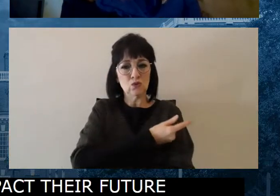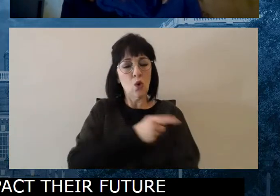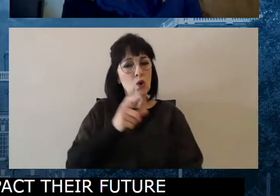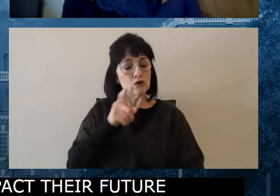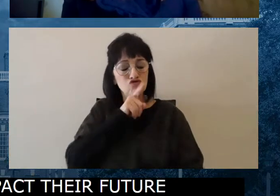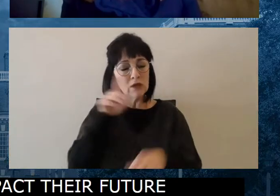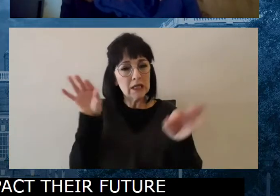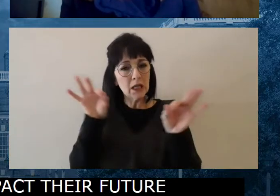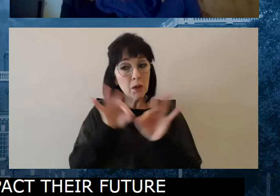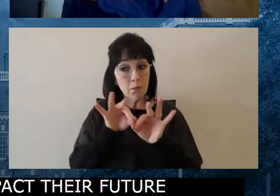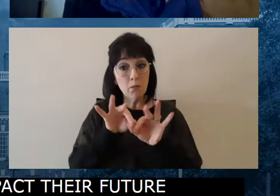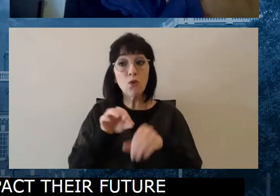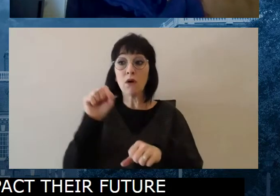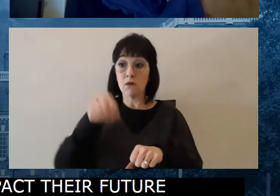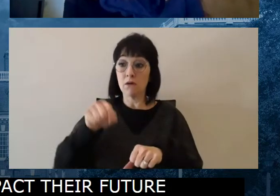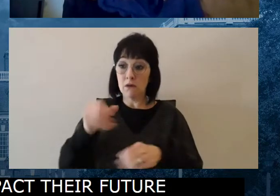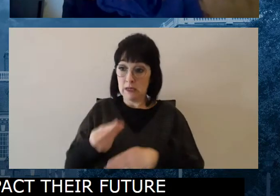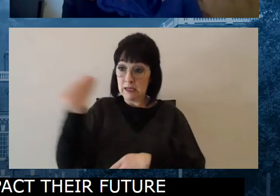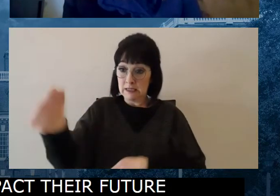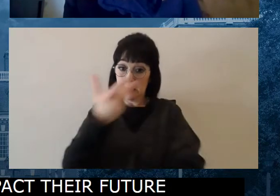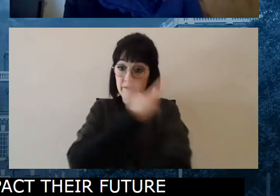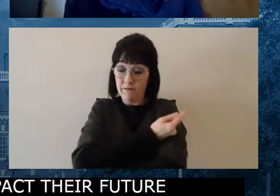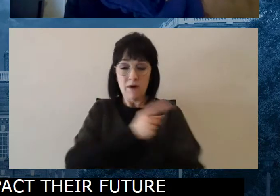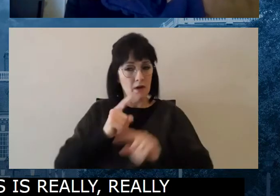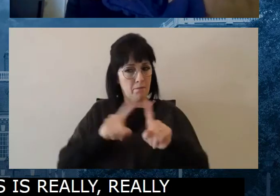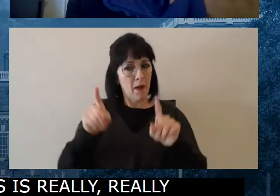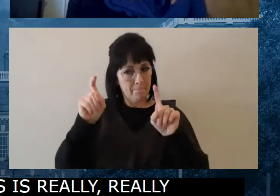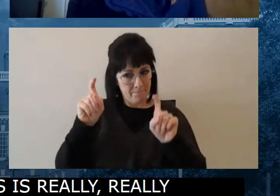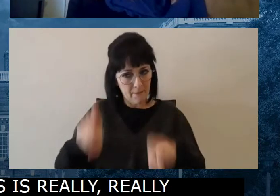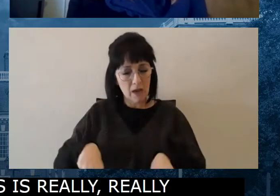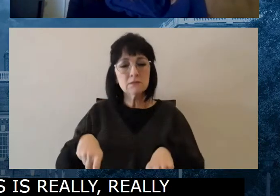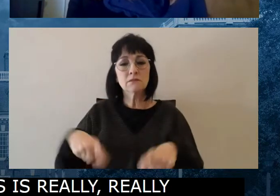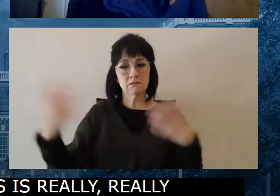really, really important to us to get it fixed.